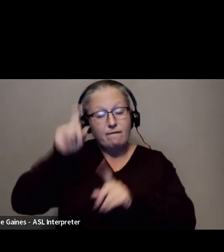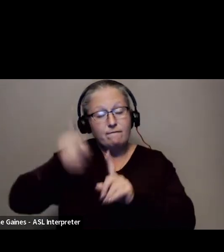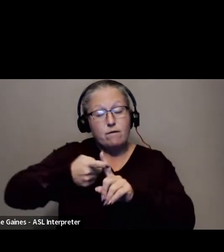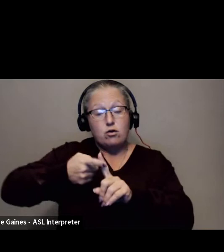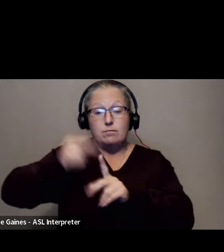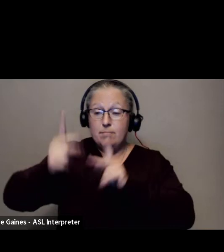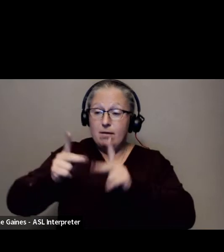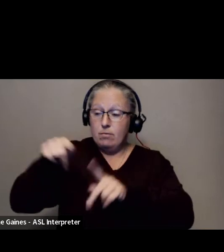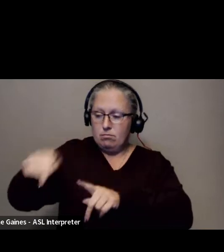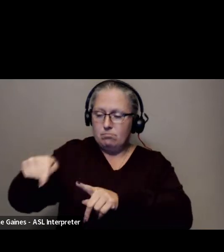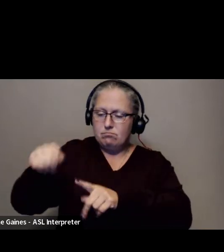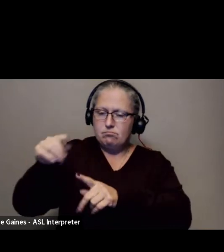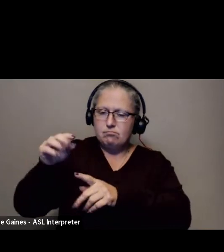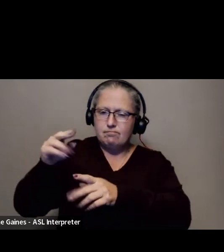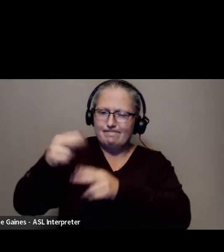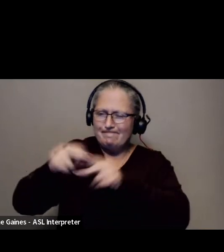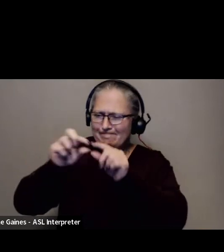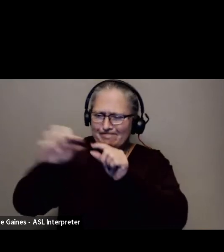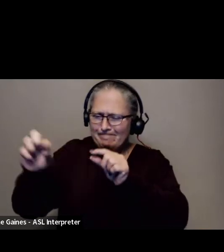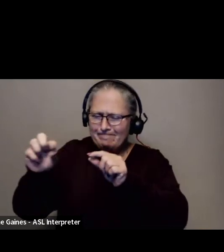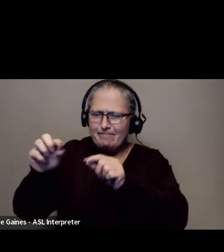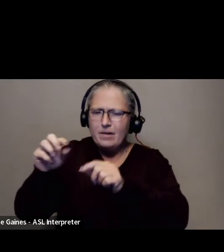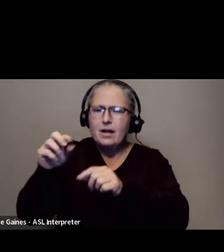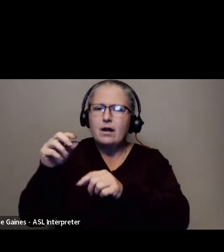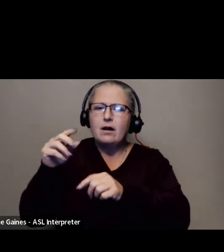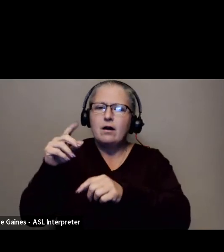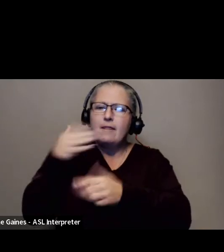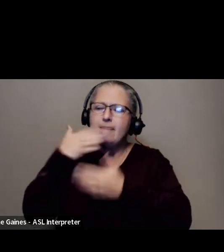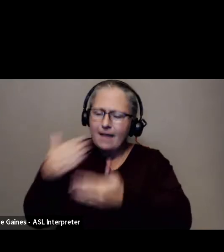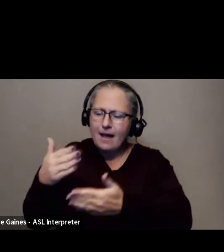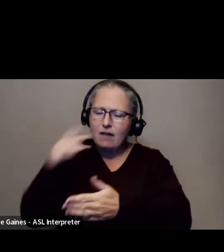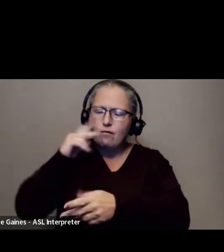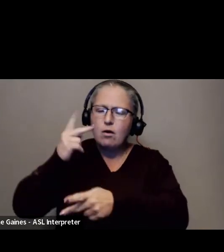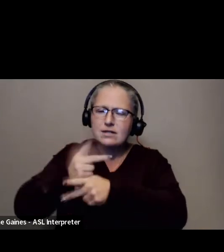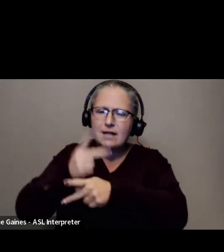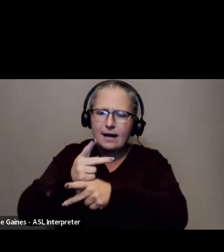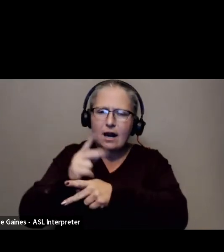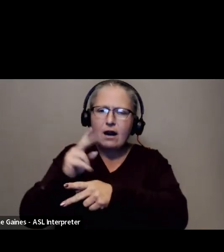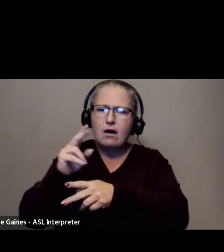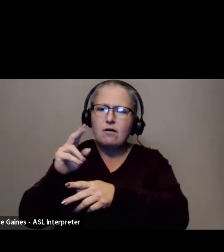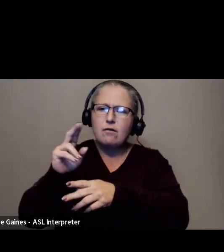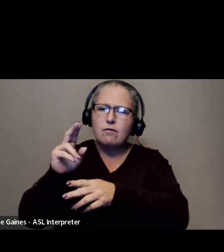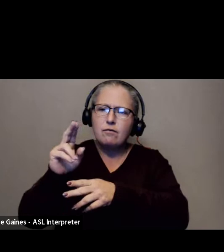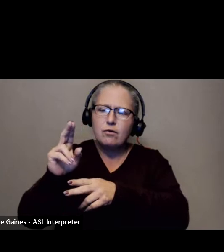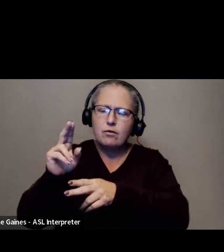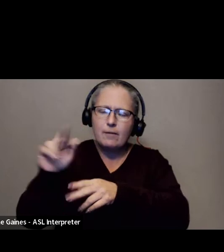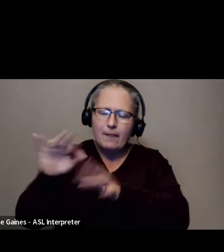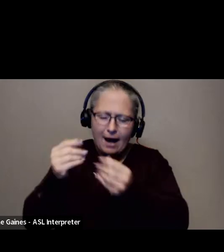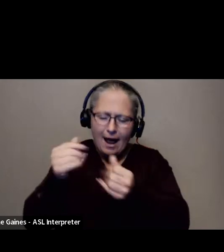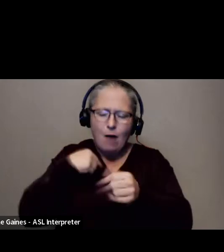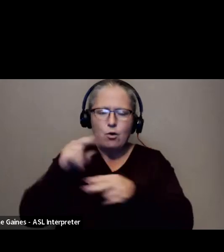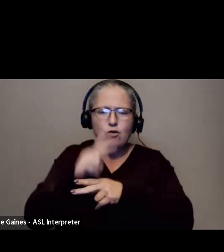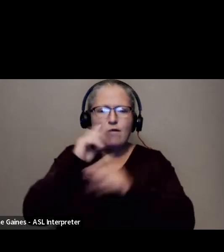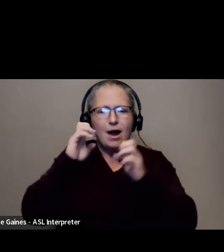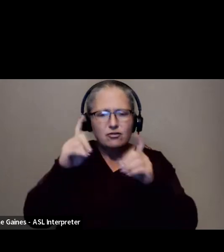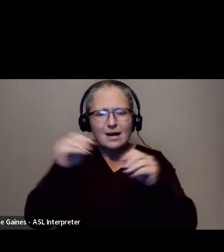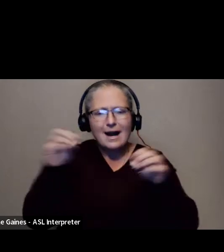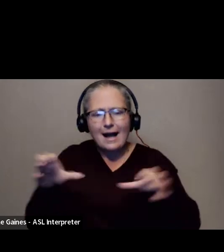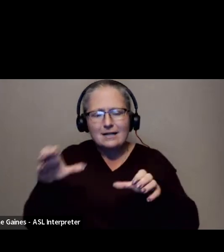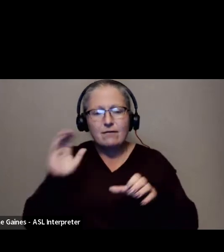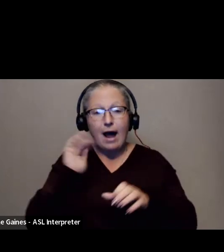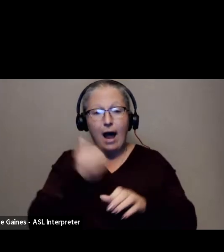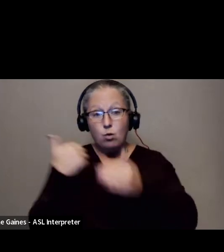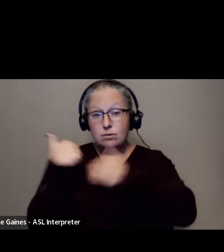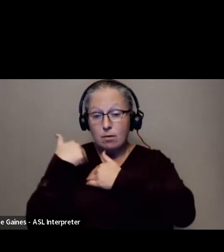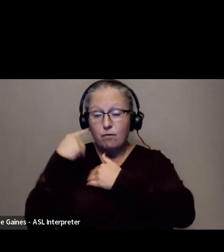Ramaytush Ohlone, for taking care of the land we use now for education and activities. Our responsibility of caring for the